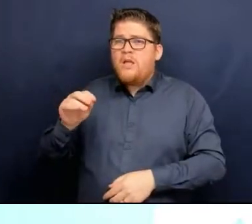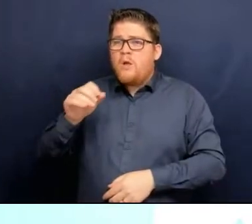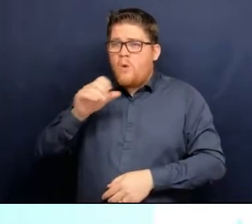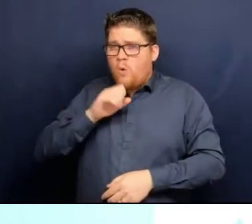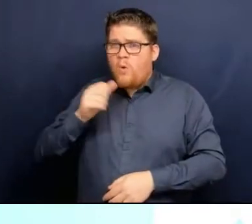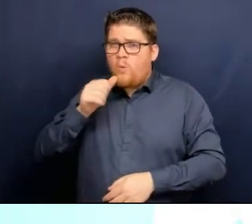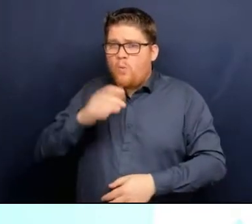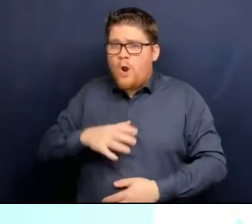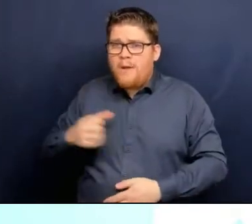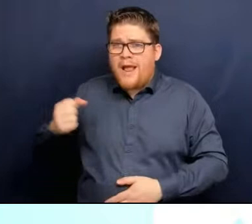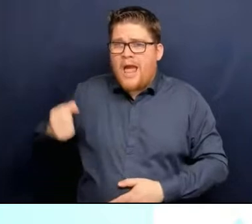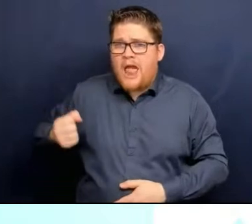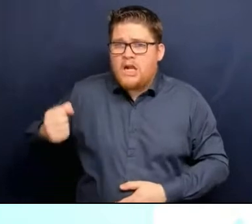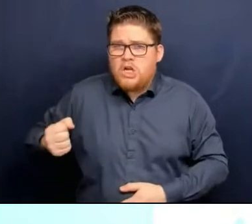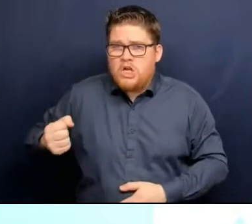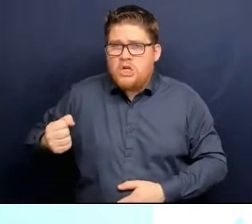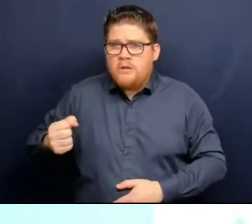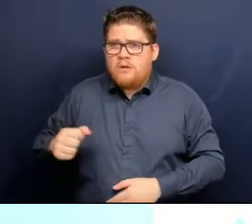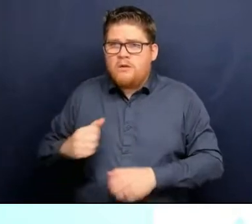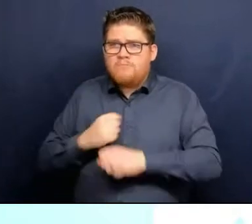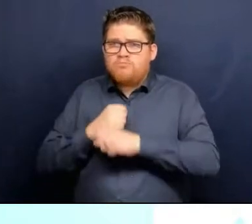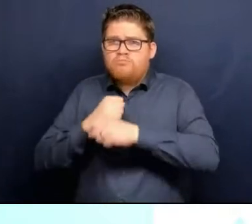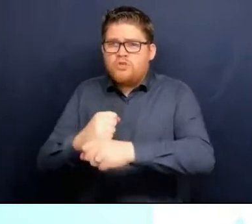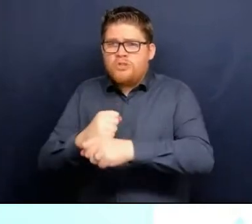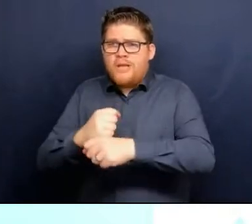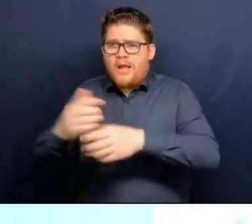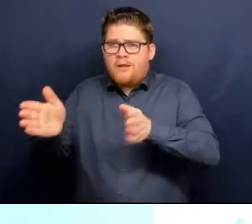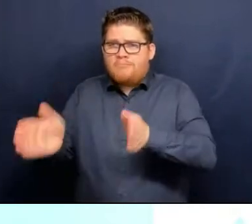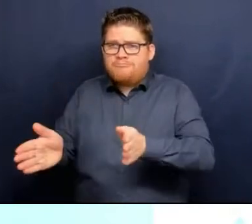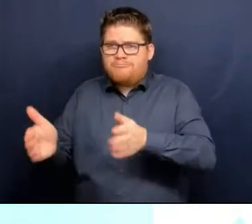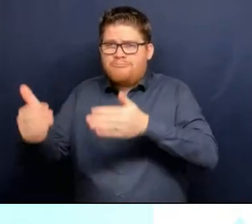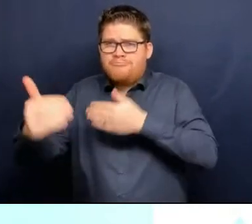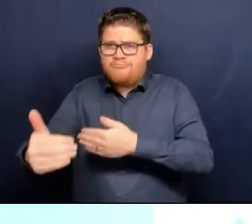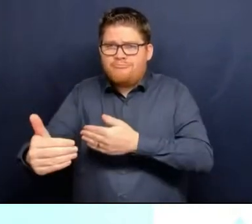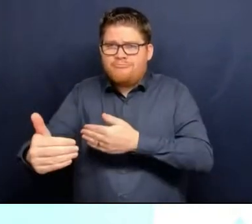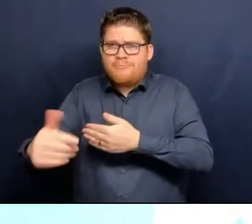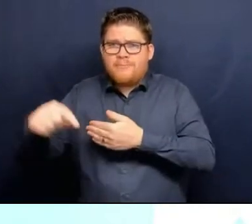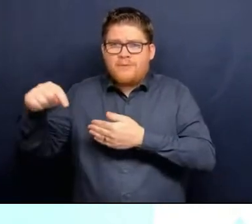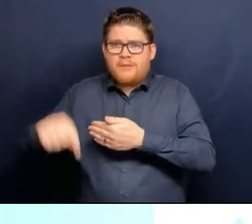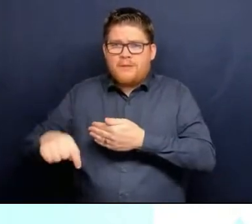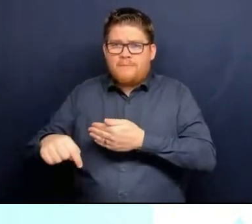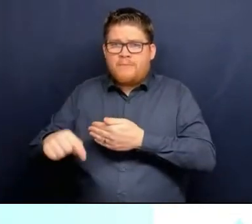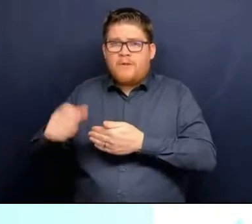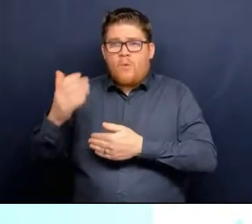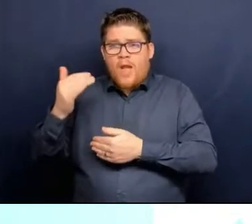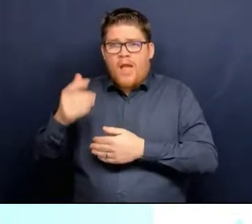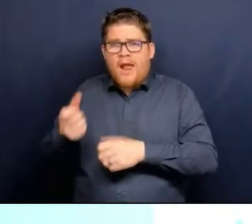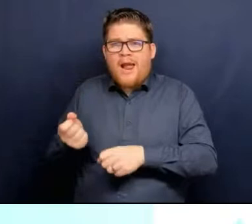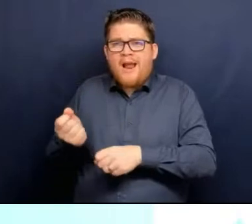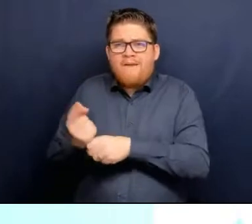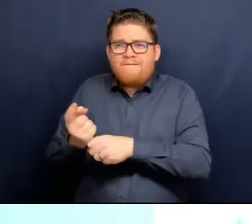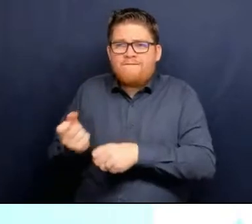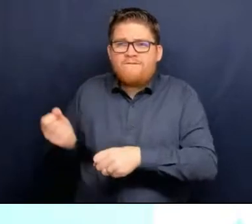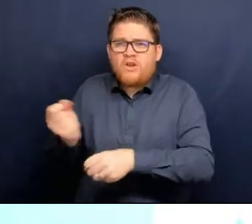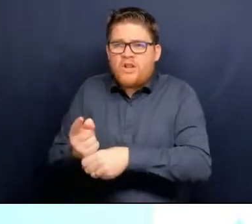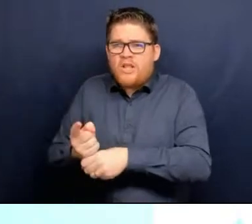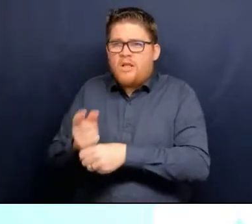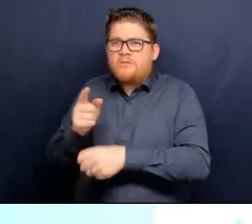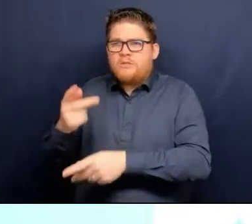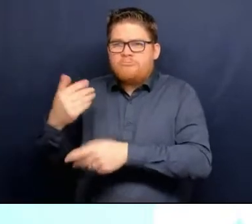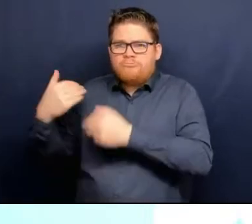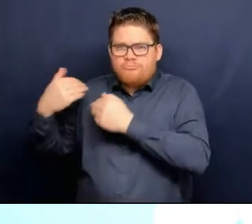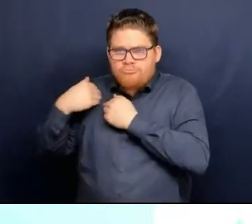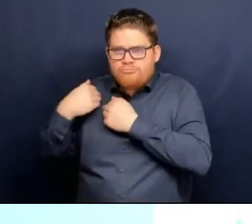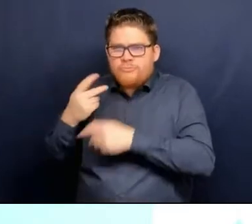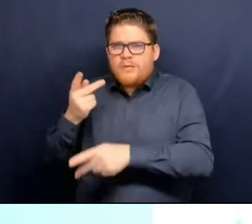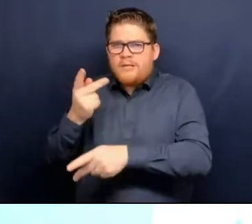that were untouched by the fires were those that were tended by traditional means. Again, if we cannot collectively learn from what we have to